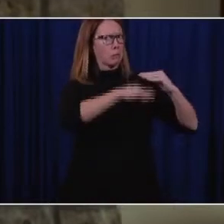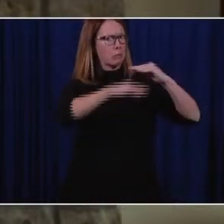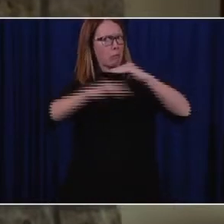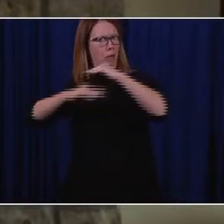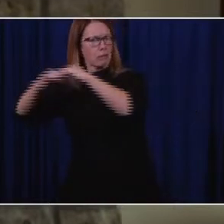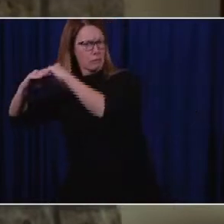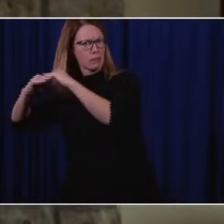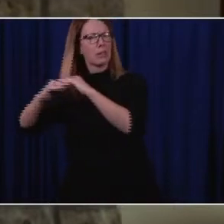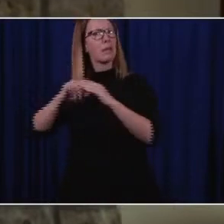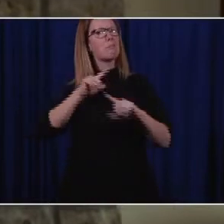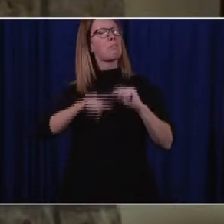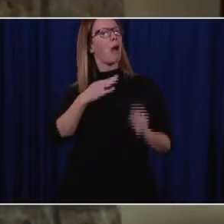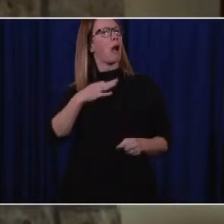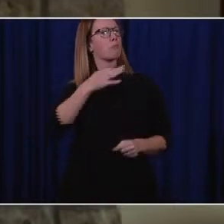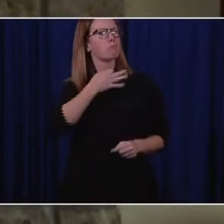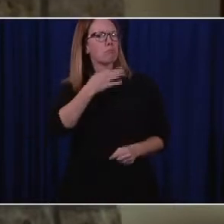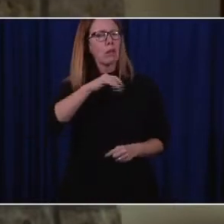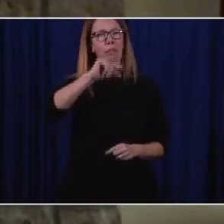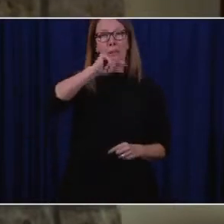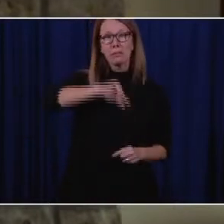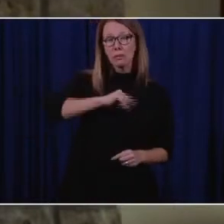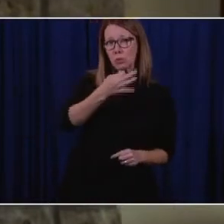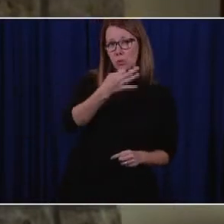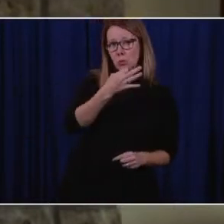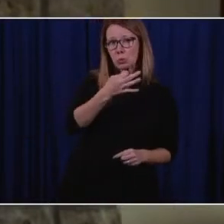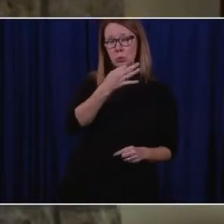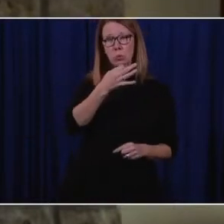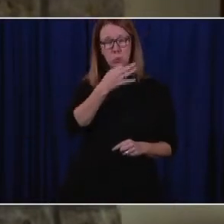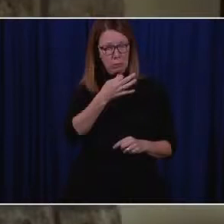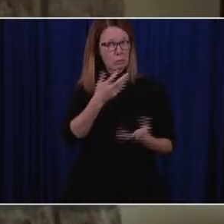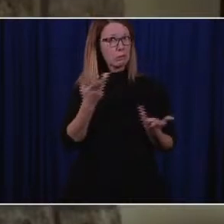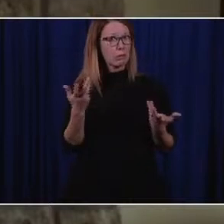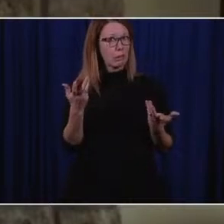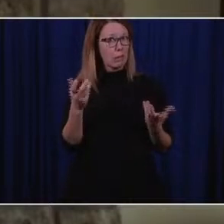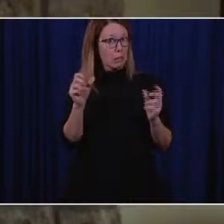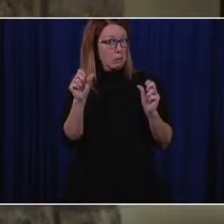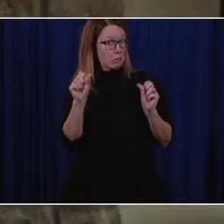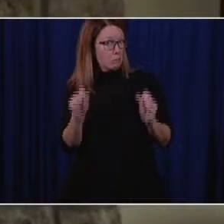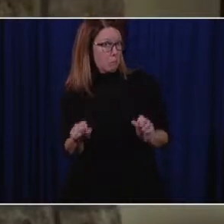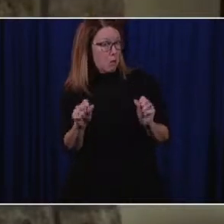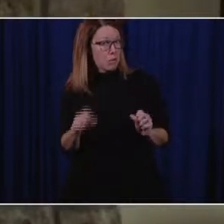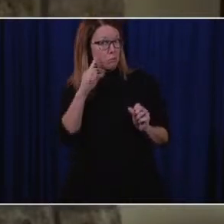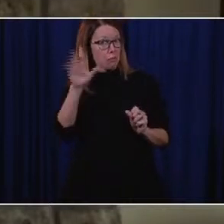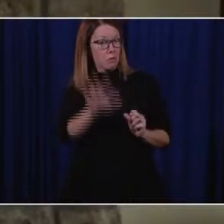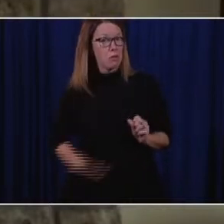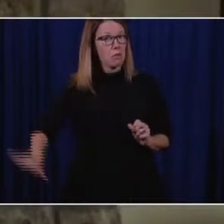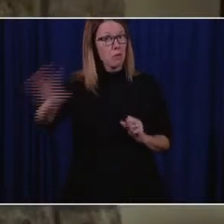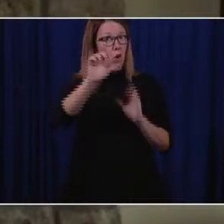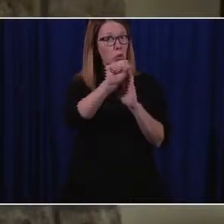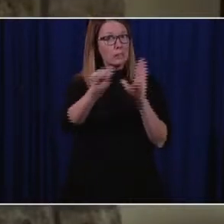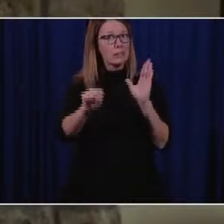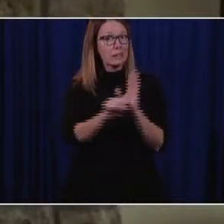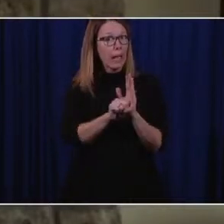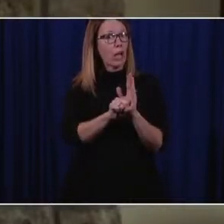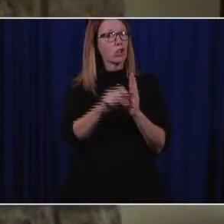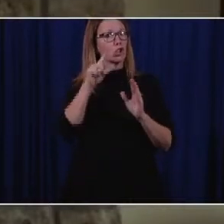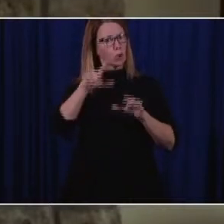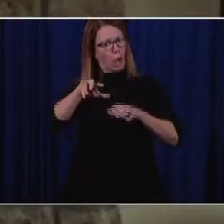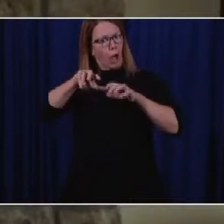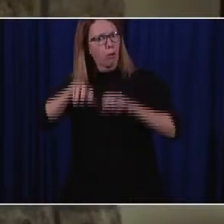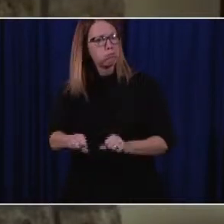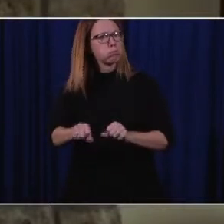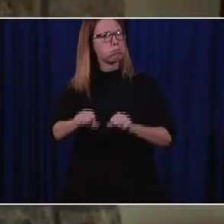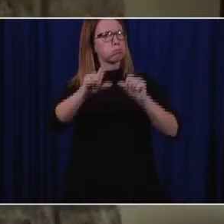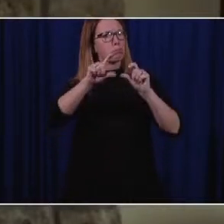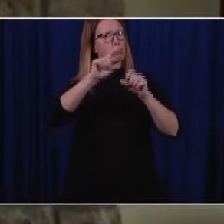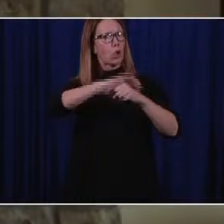with Thanksgiving coming up and with it being near impossible for many in parts of the state to book a COVID test, are